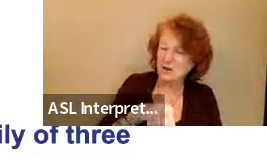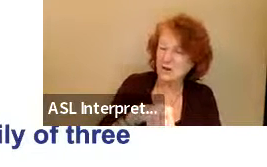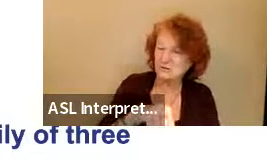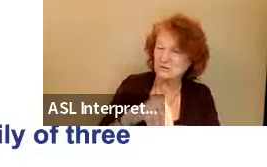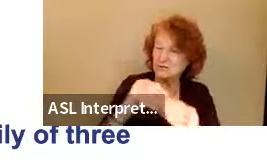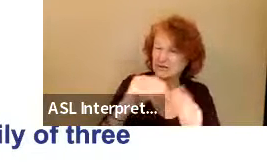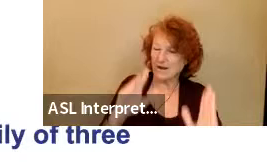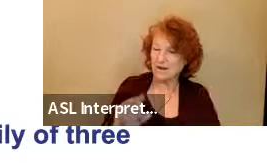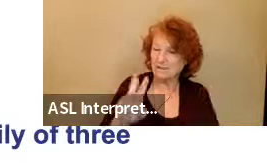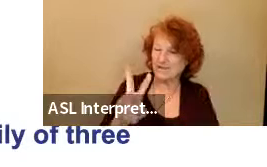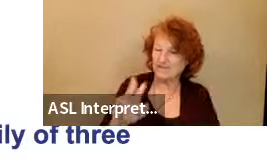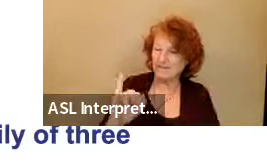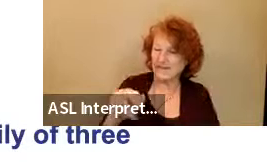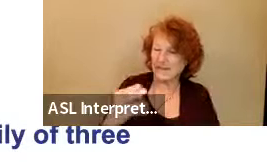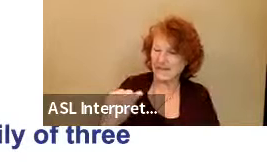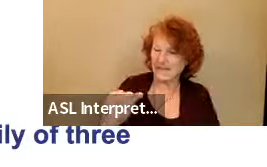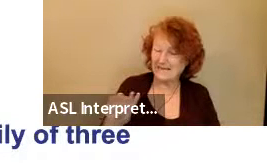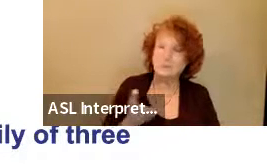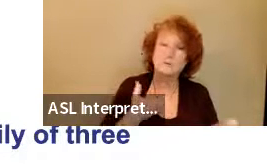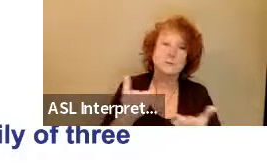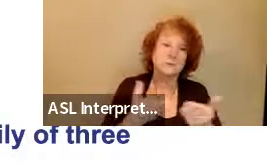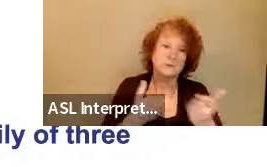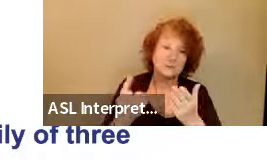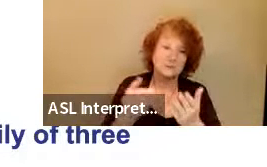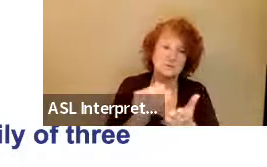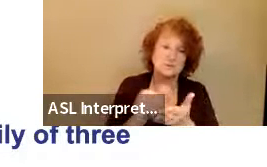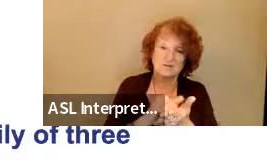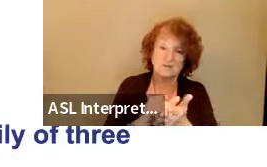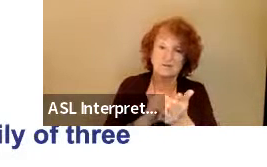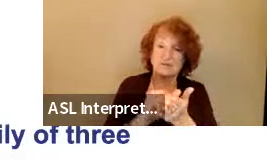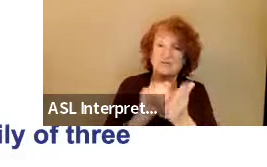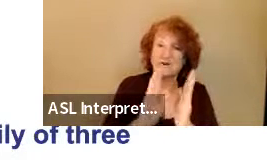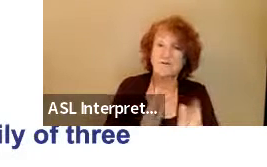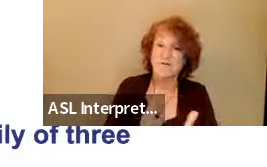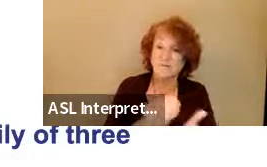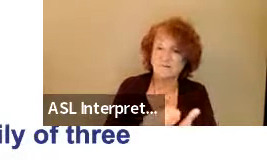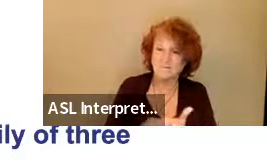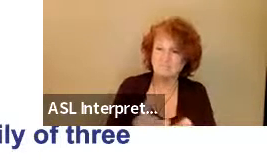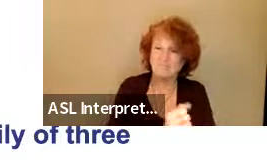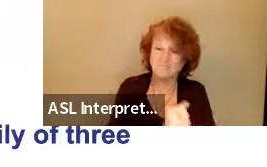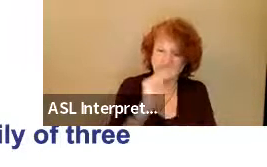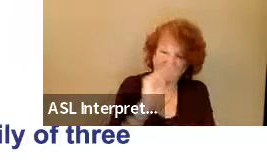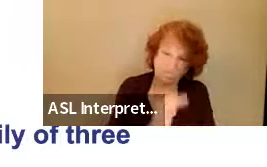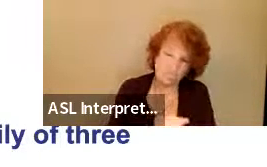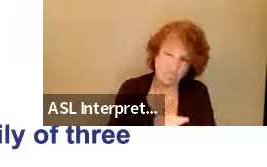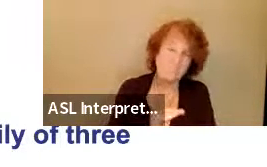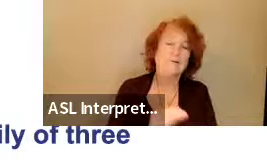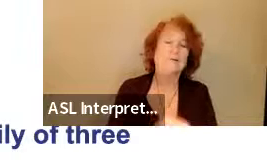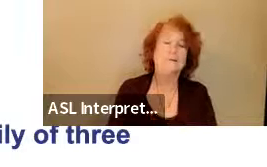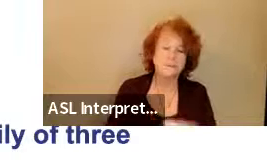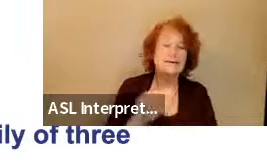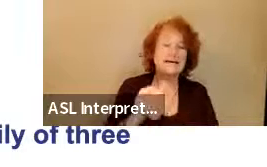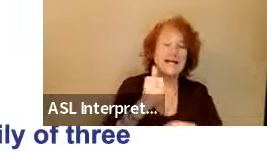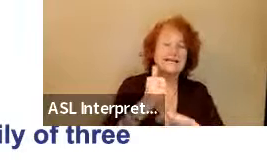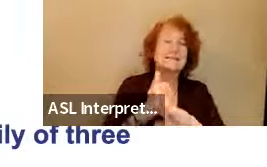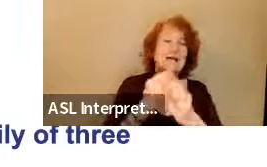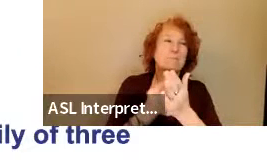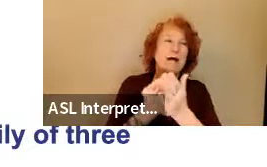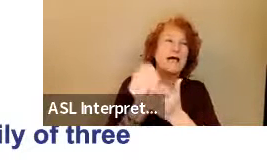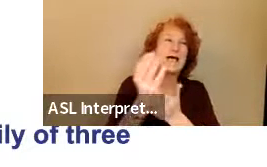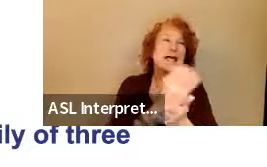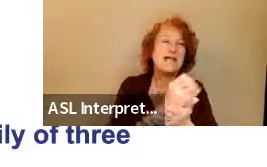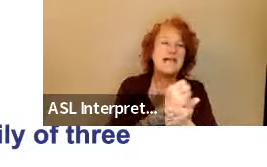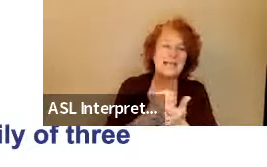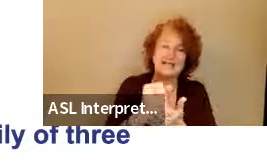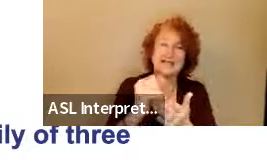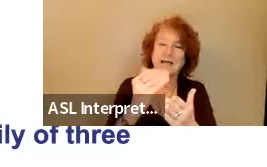in order to serve lower income New Yorkers. Affordability levels are set through income measures created by the federal government called Area